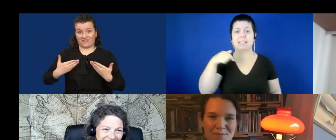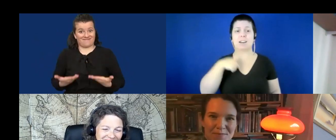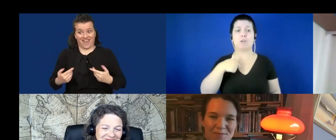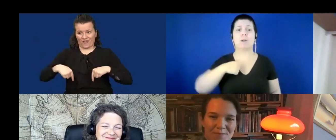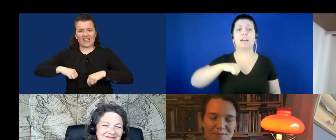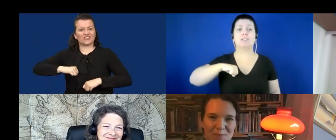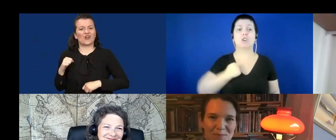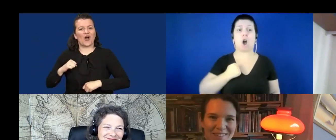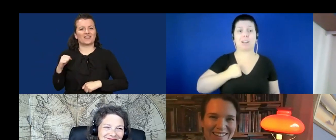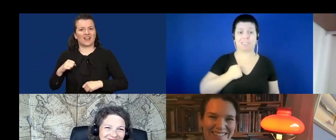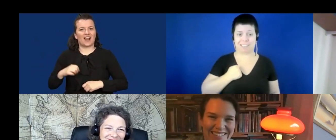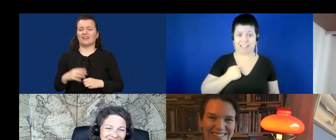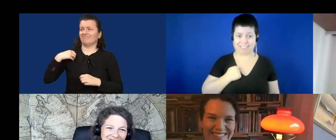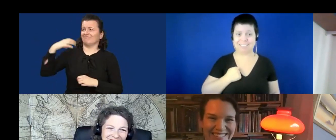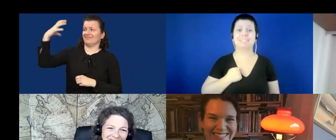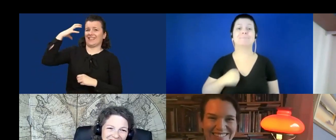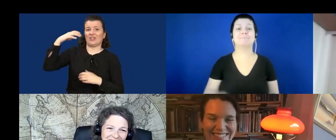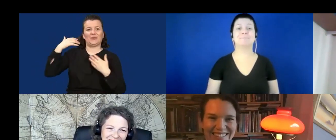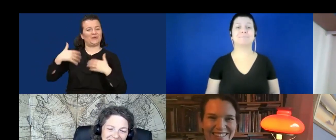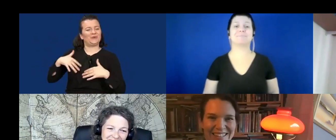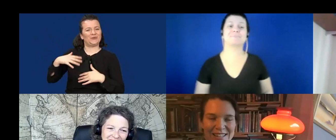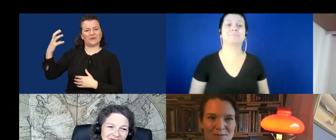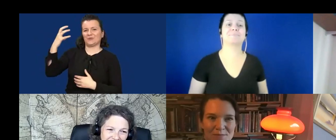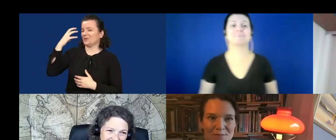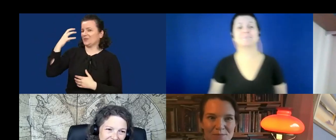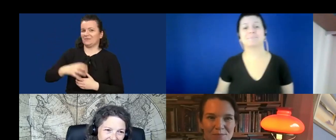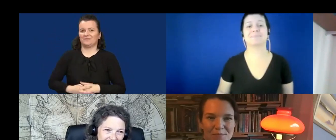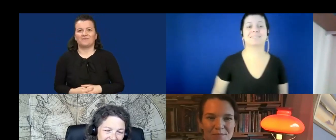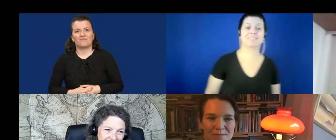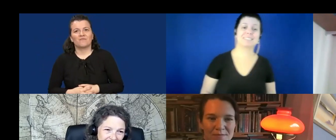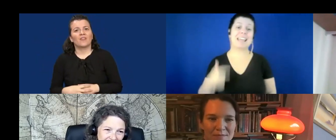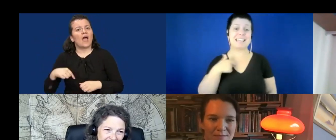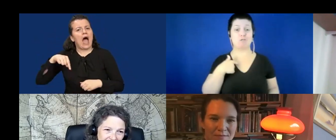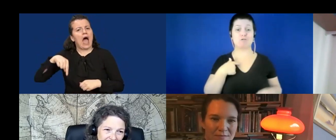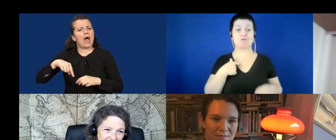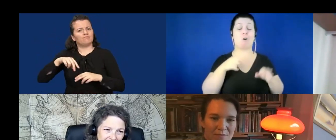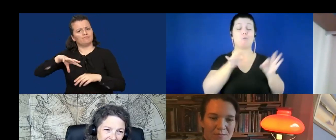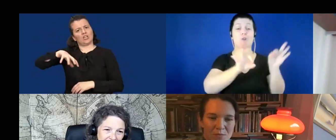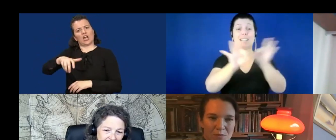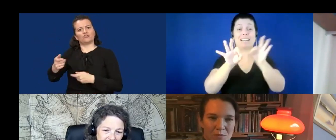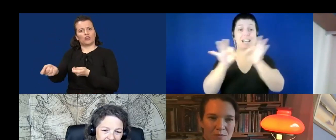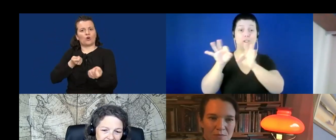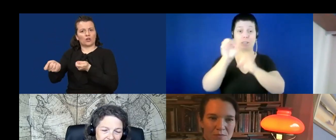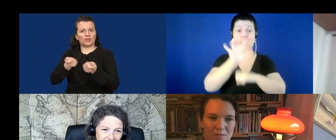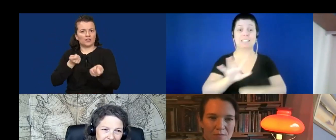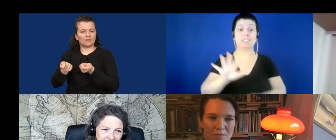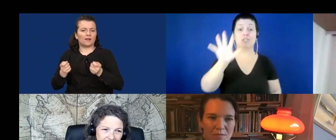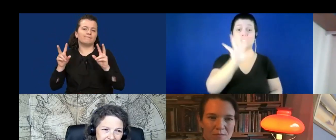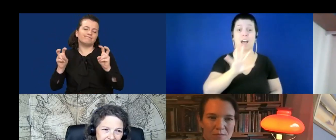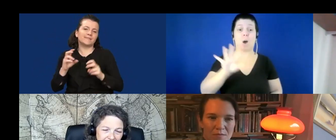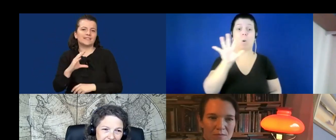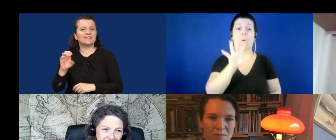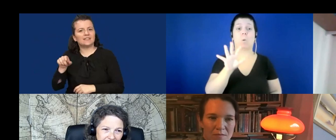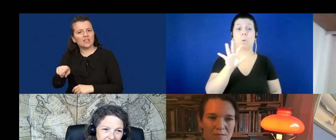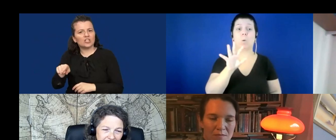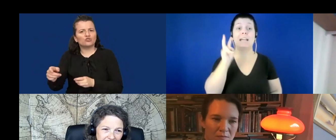say for once. I am the national coordinator of something called the See Here strategy, and I